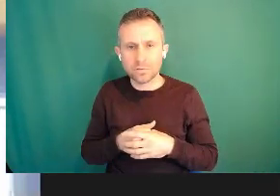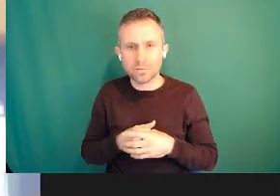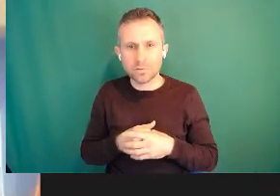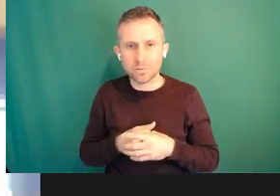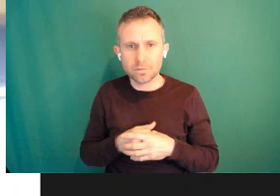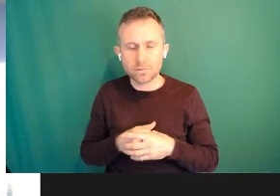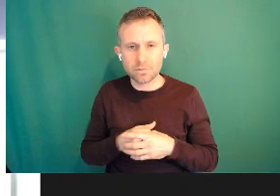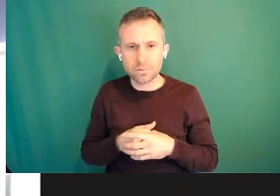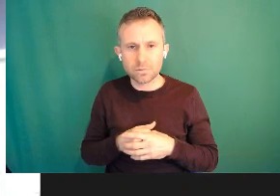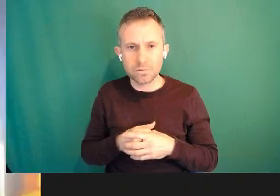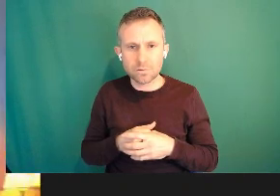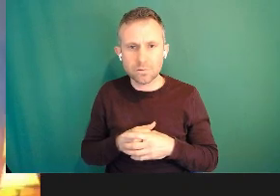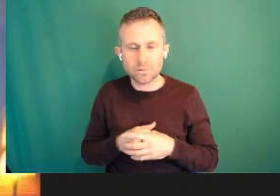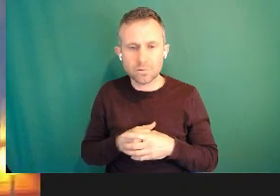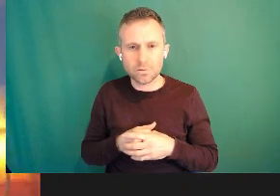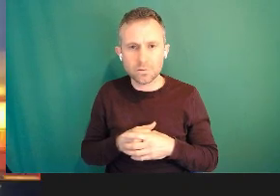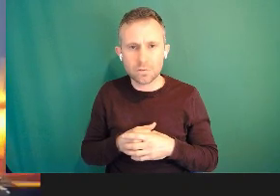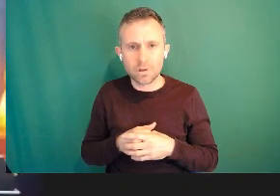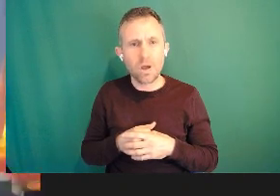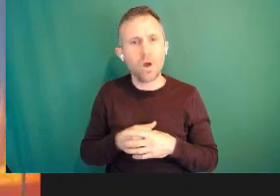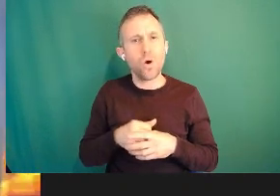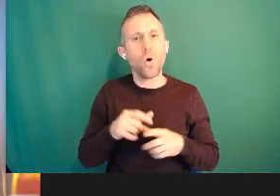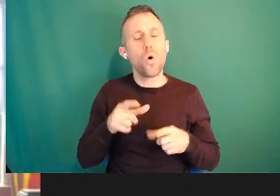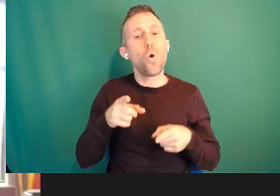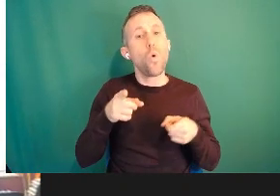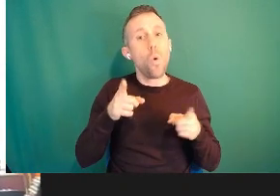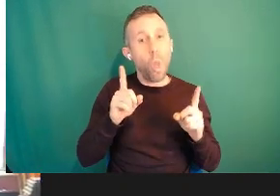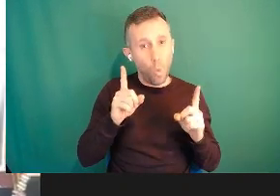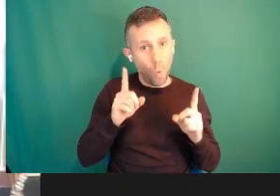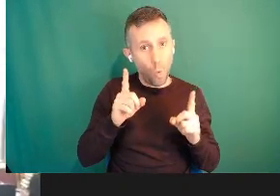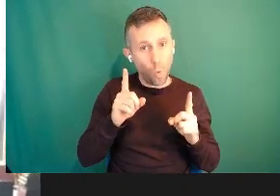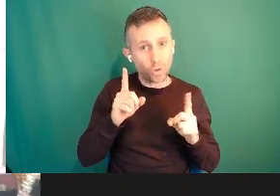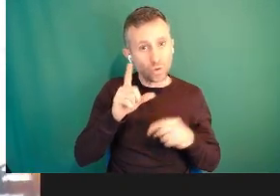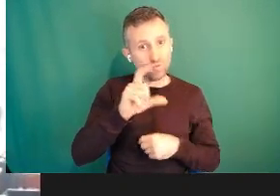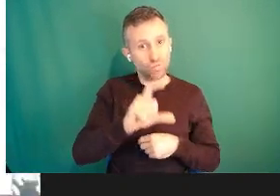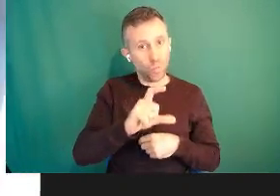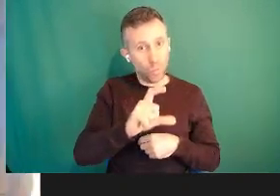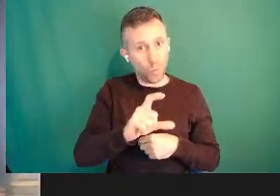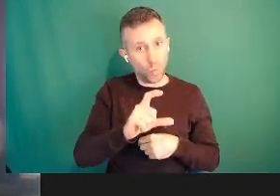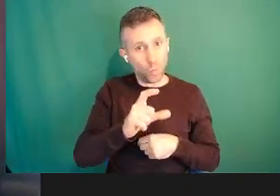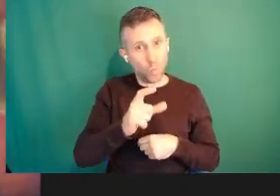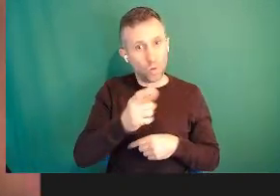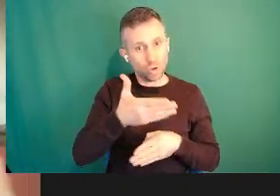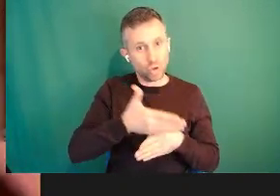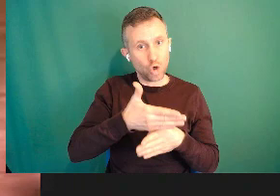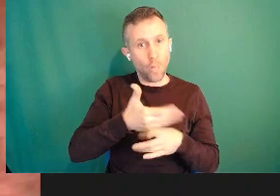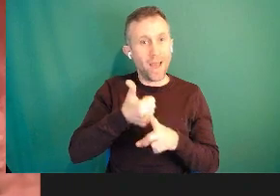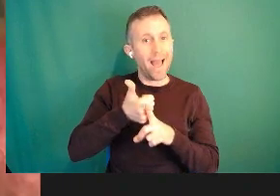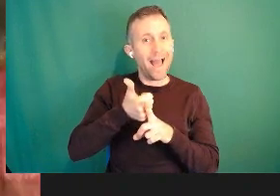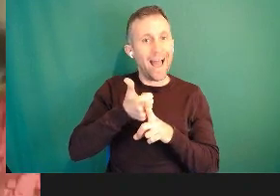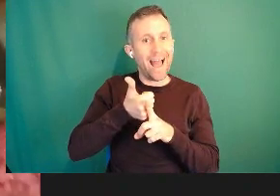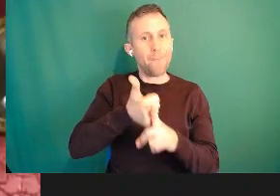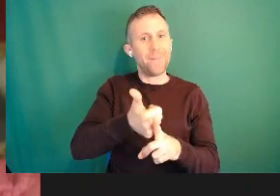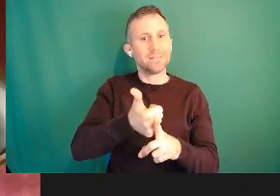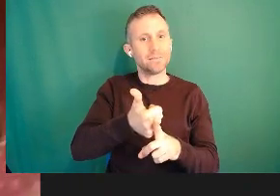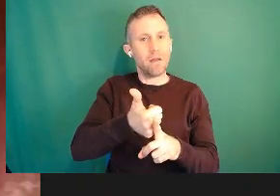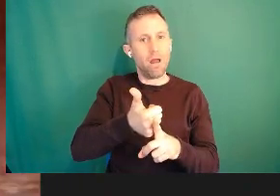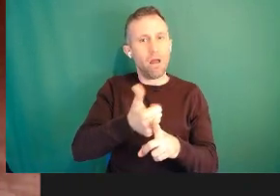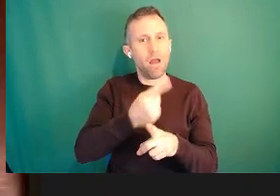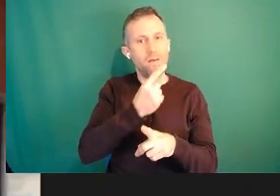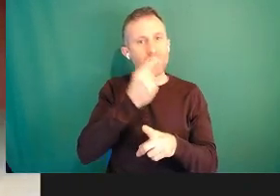Lord Crewe was ambassador to France. And so that's where she grew up. So we're now in the